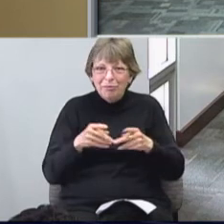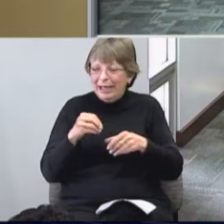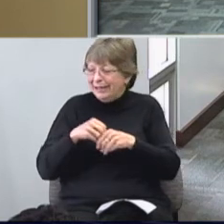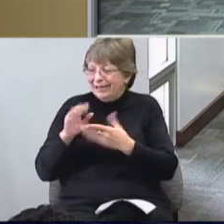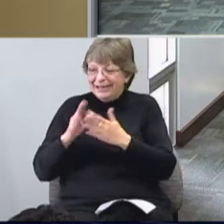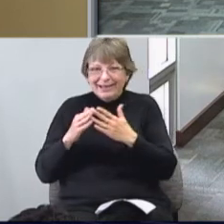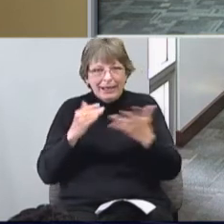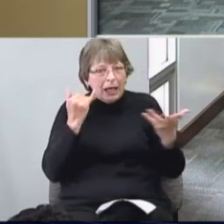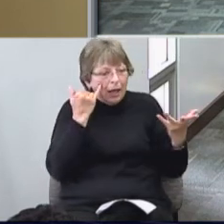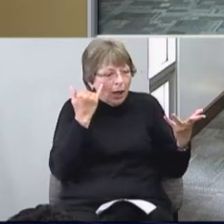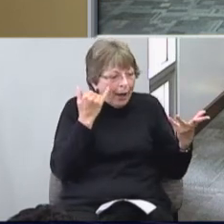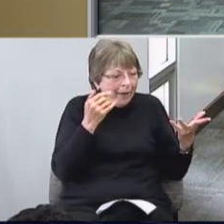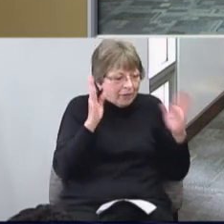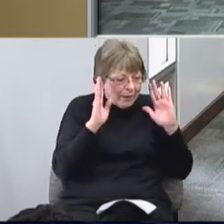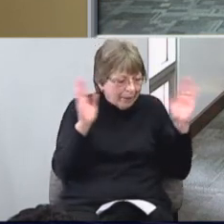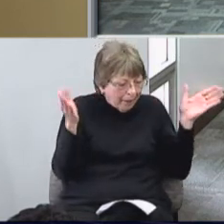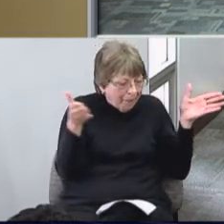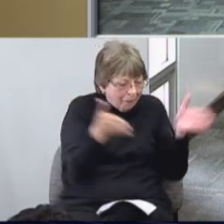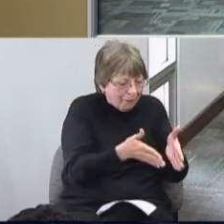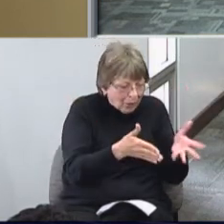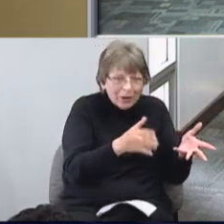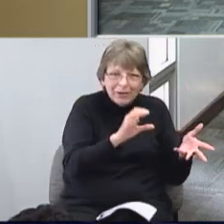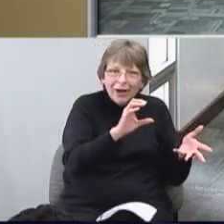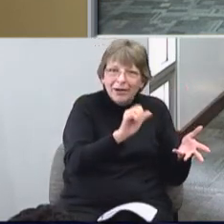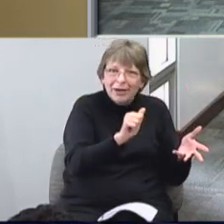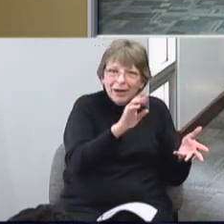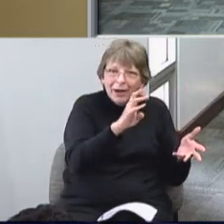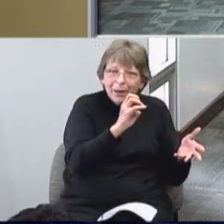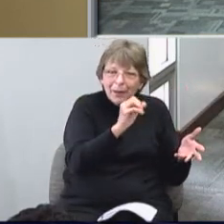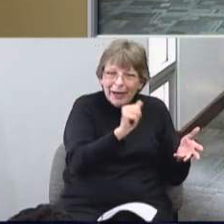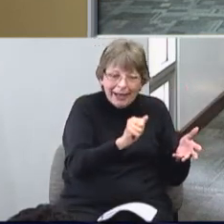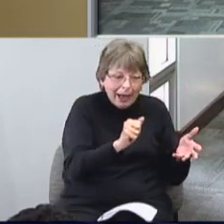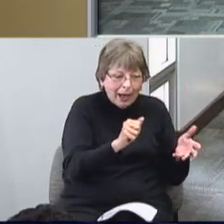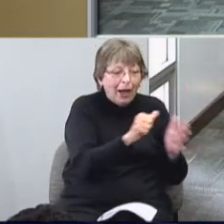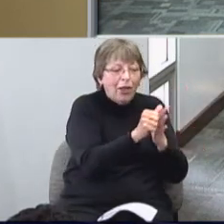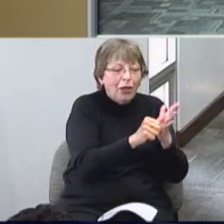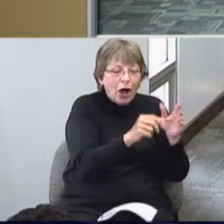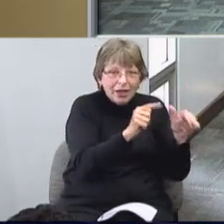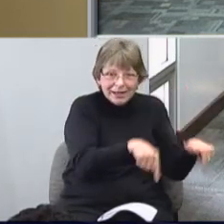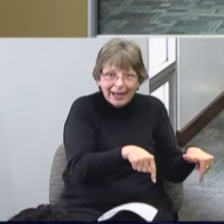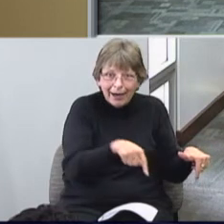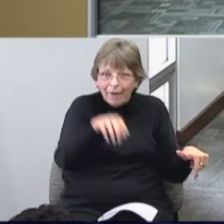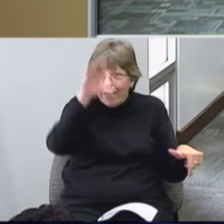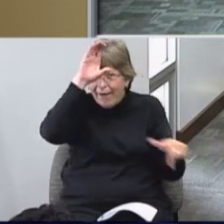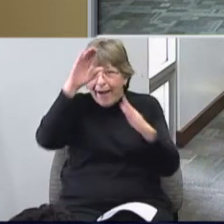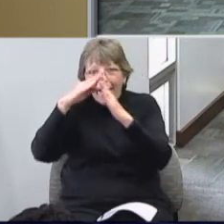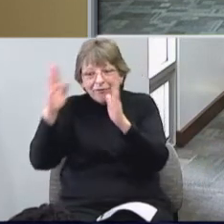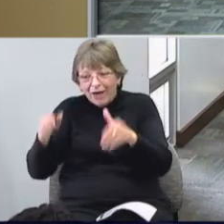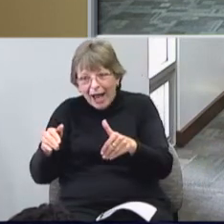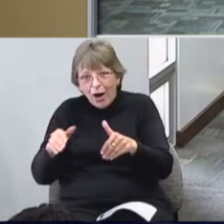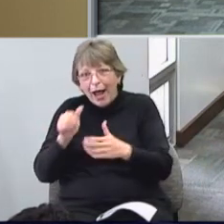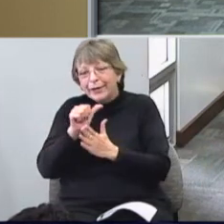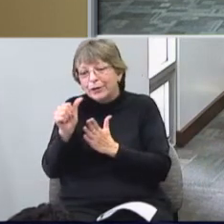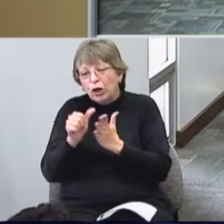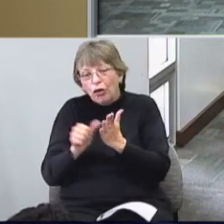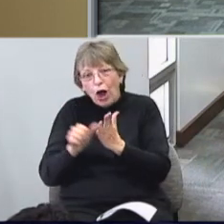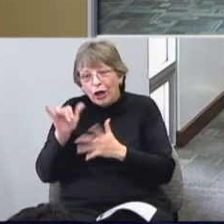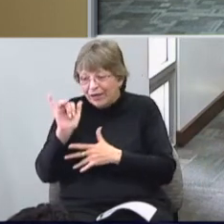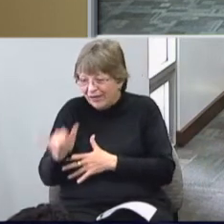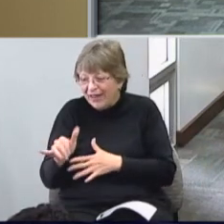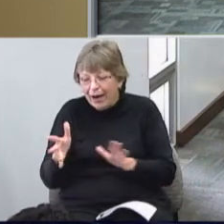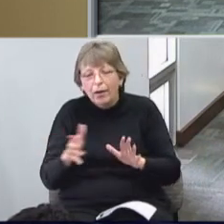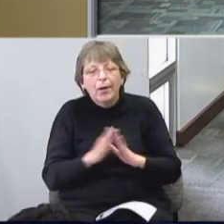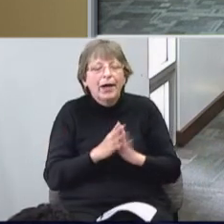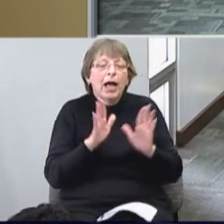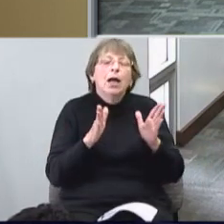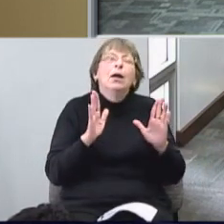sports arena, it's going to be there. If it's a fire station, it's going to be at the fire station. Is that Well, correct? let me